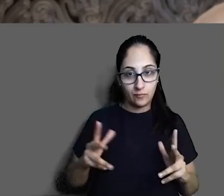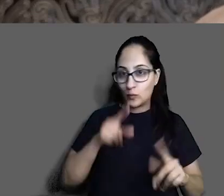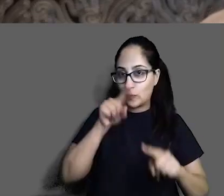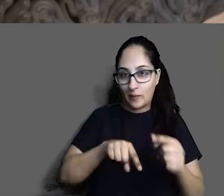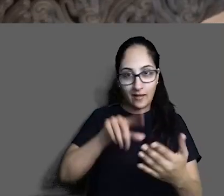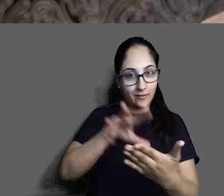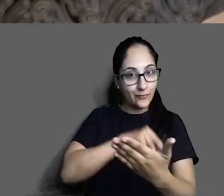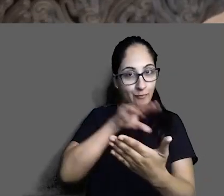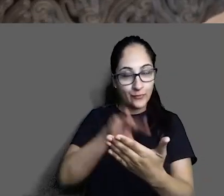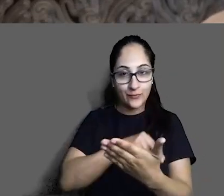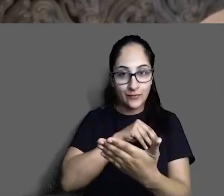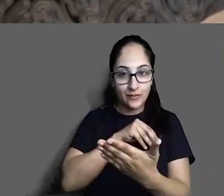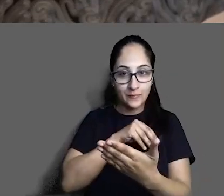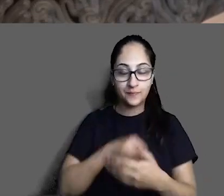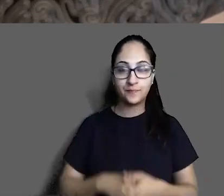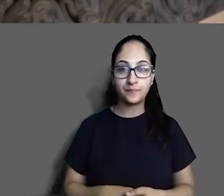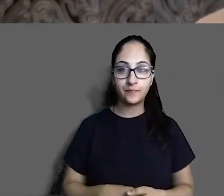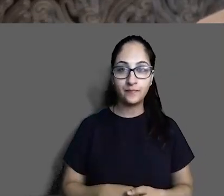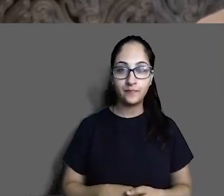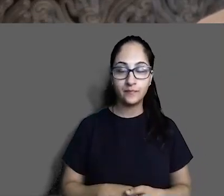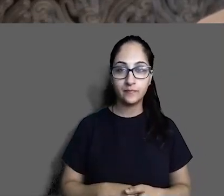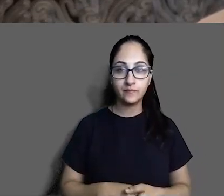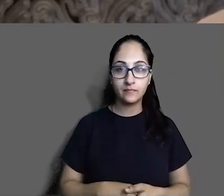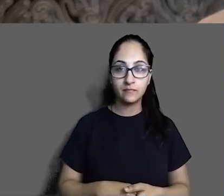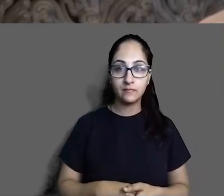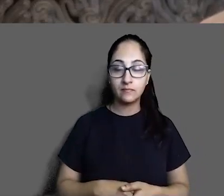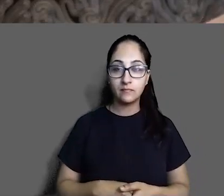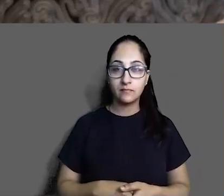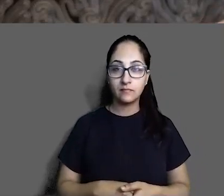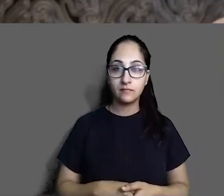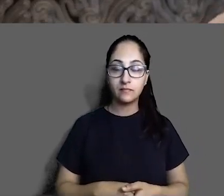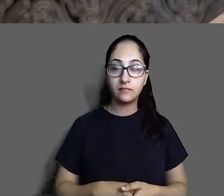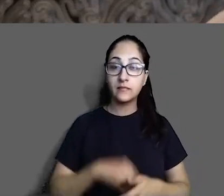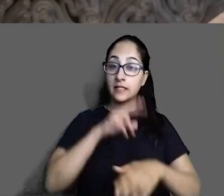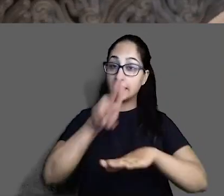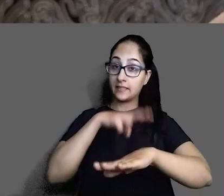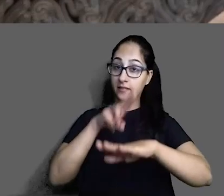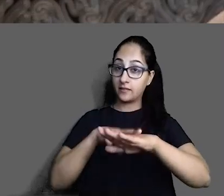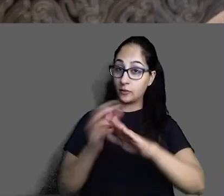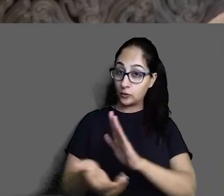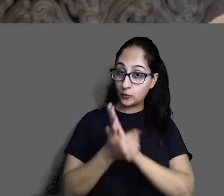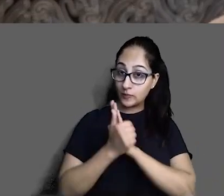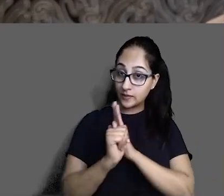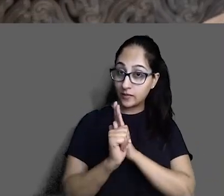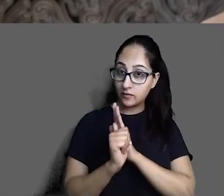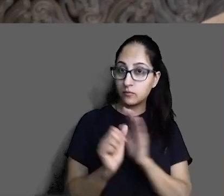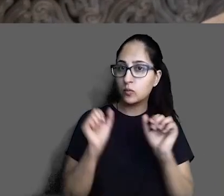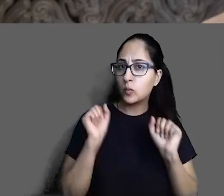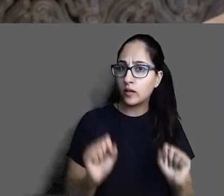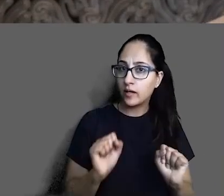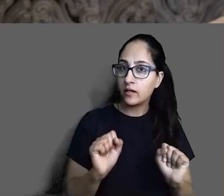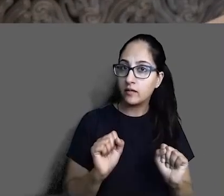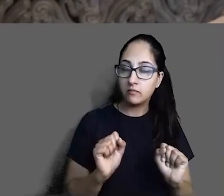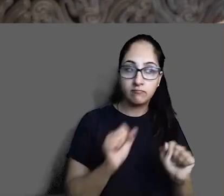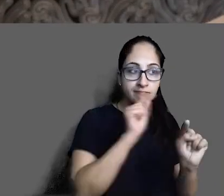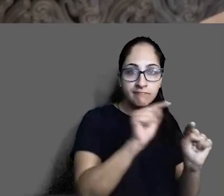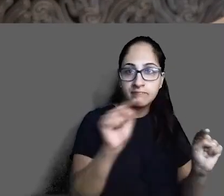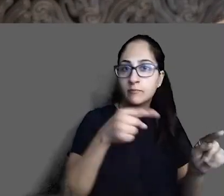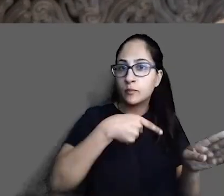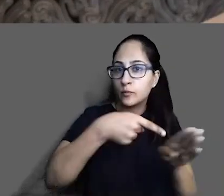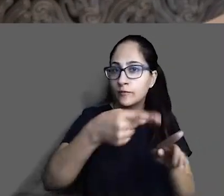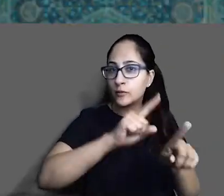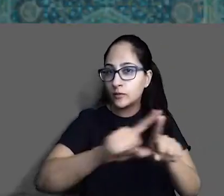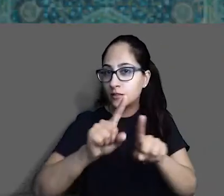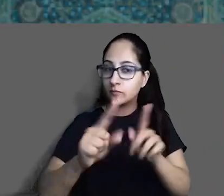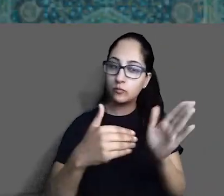very gifted surgeon or a physician. But musical talent, in my experience, is something that is very